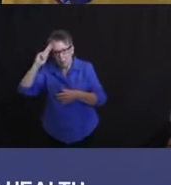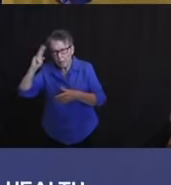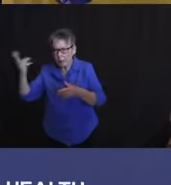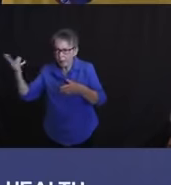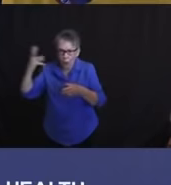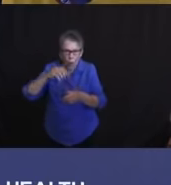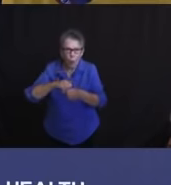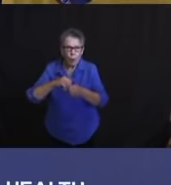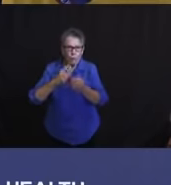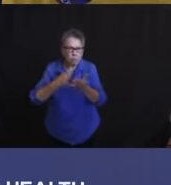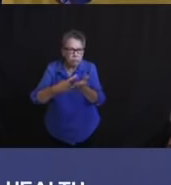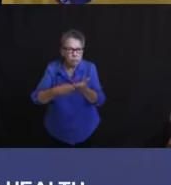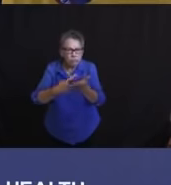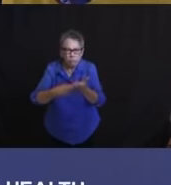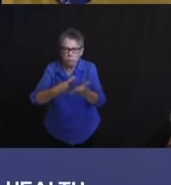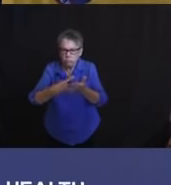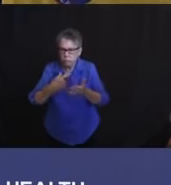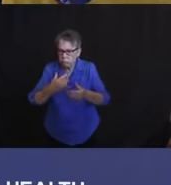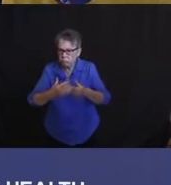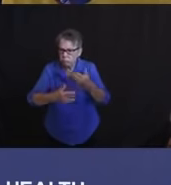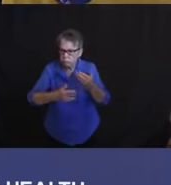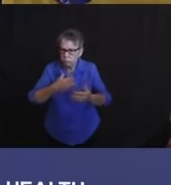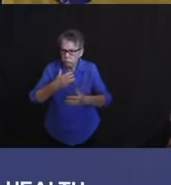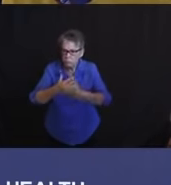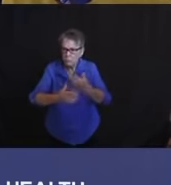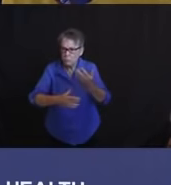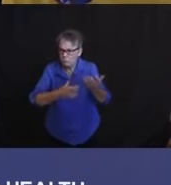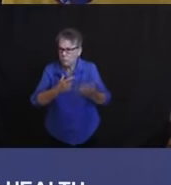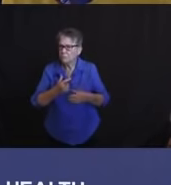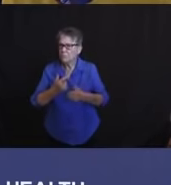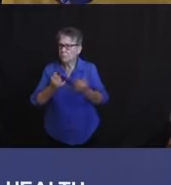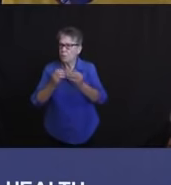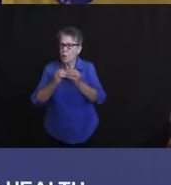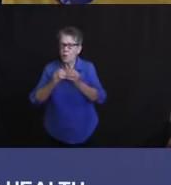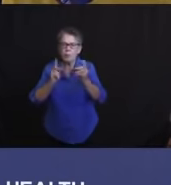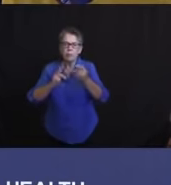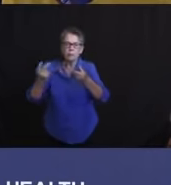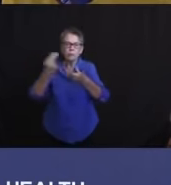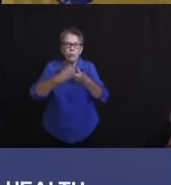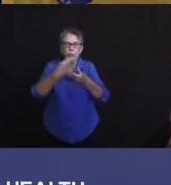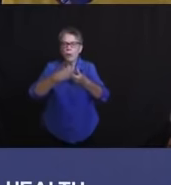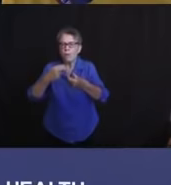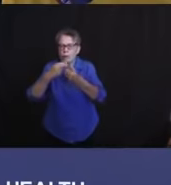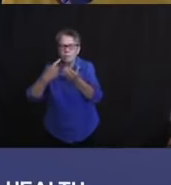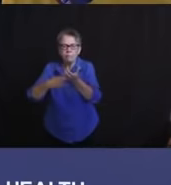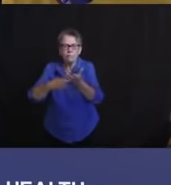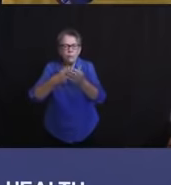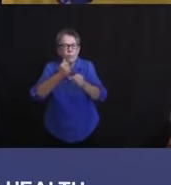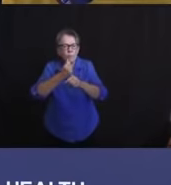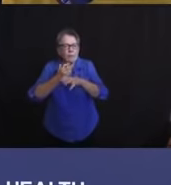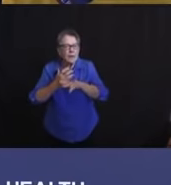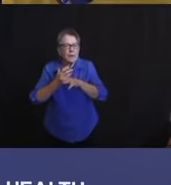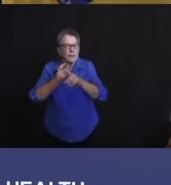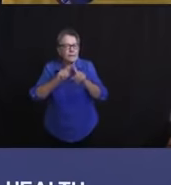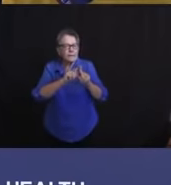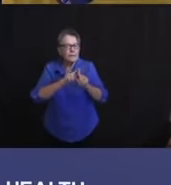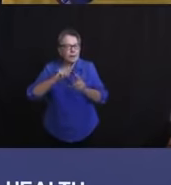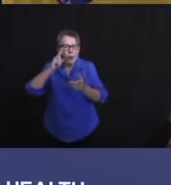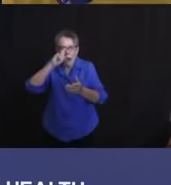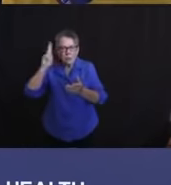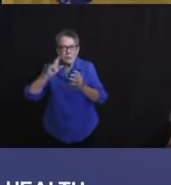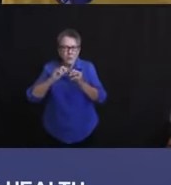and Amy Mansue in Central, and Kevin O'Dowd in the south. And they were sort of the proxies for the regions.